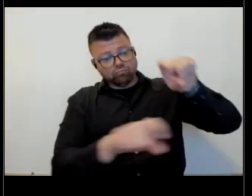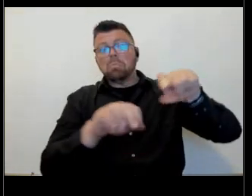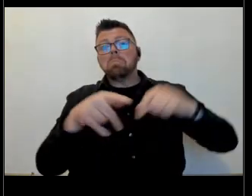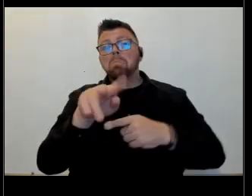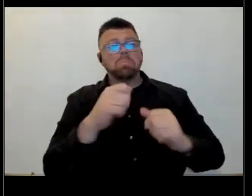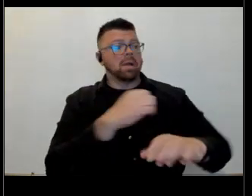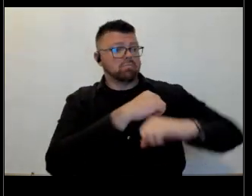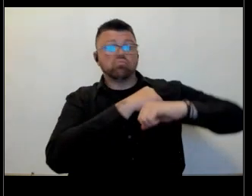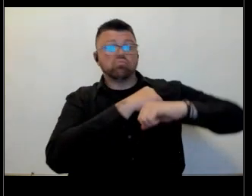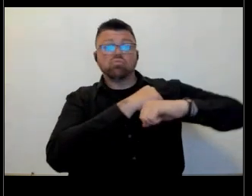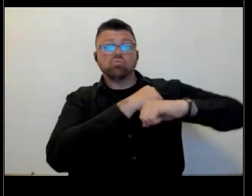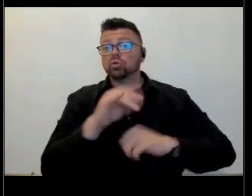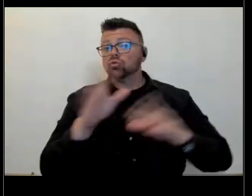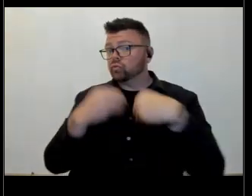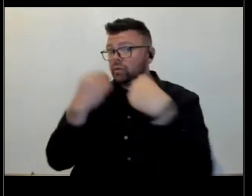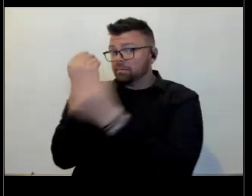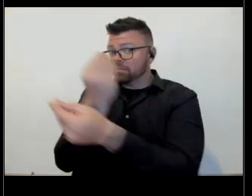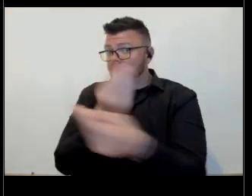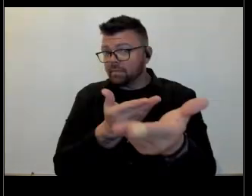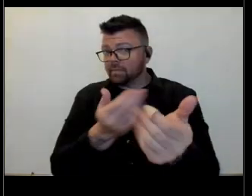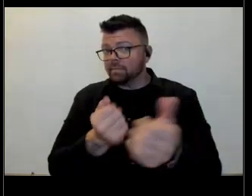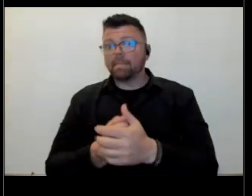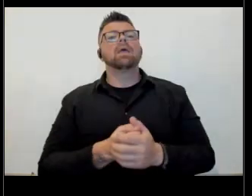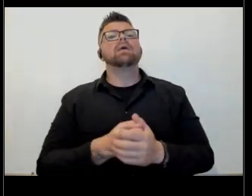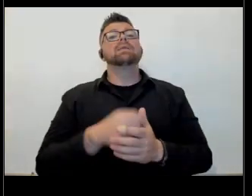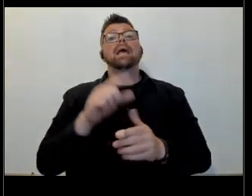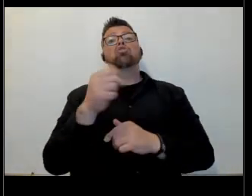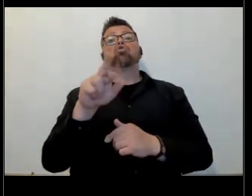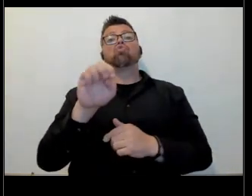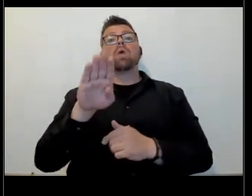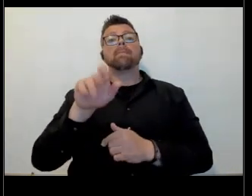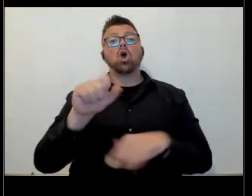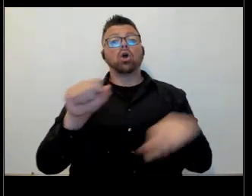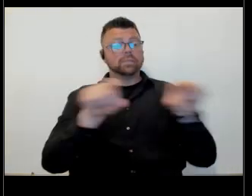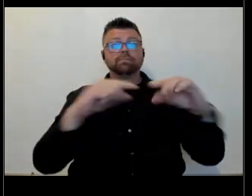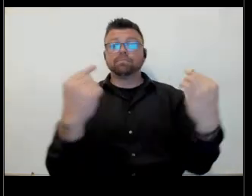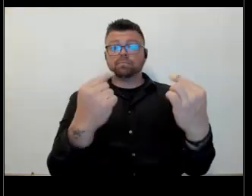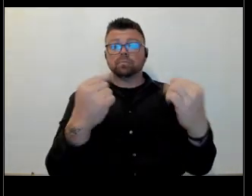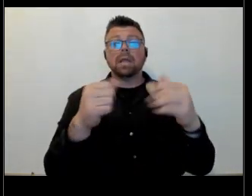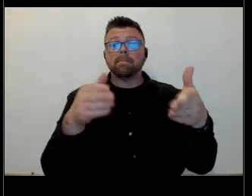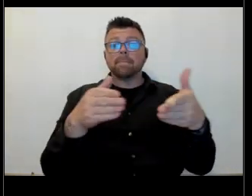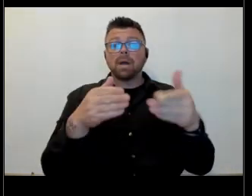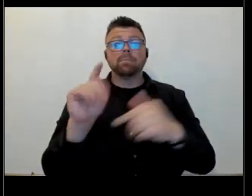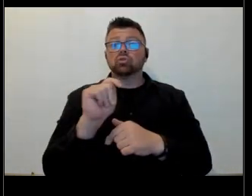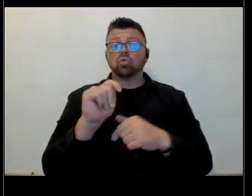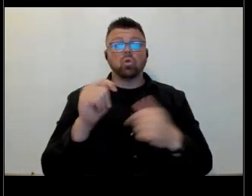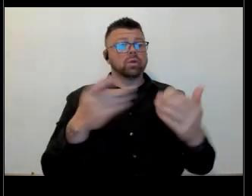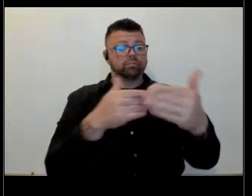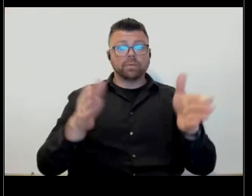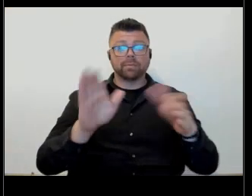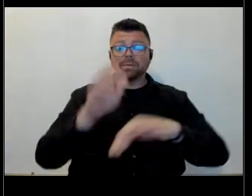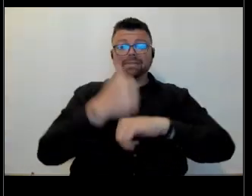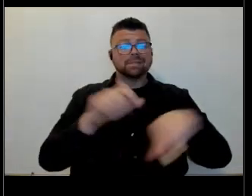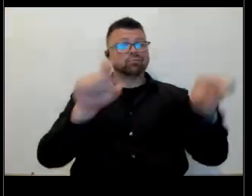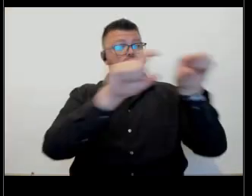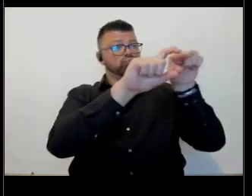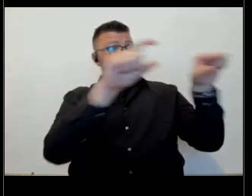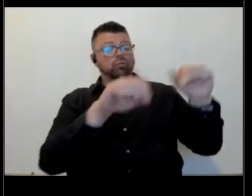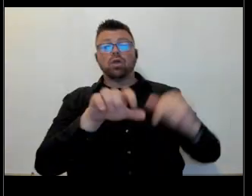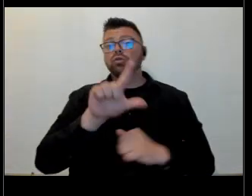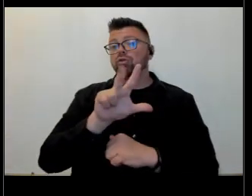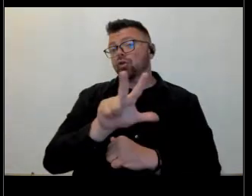It is recommended that grab bars in public toilet rooms be mounted between 34 and 35